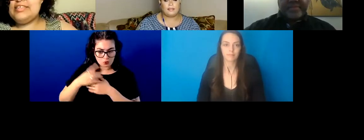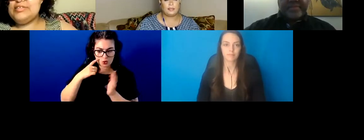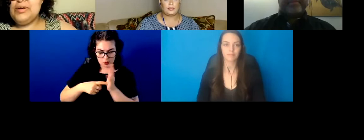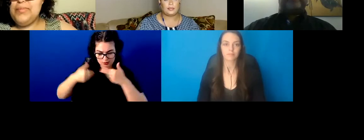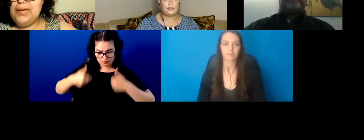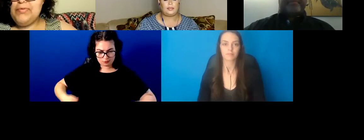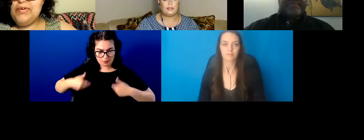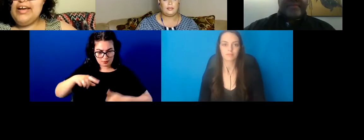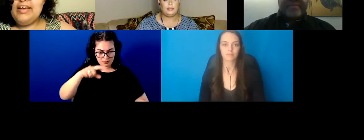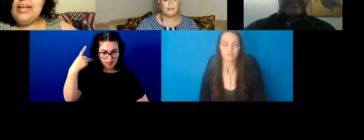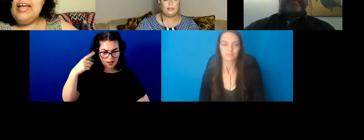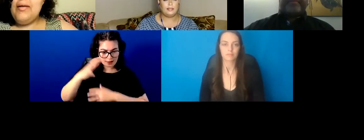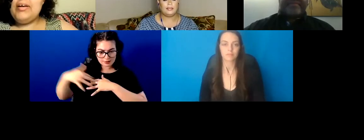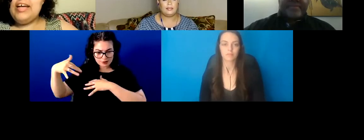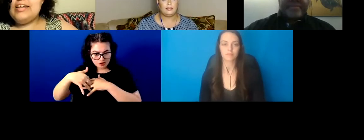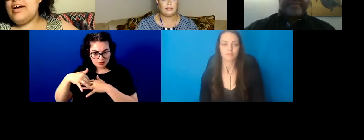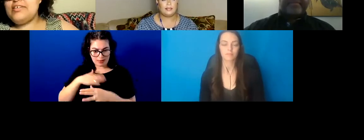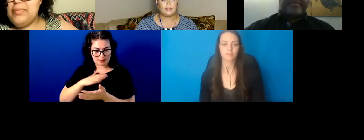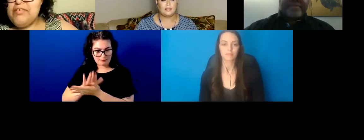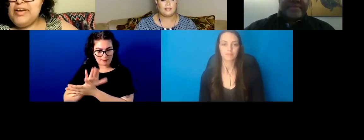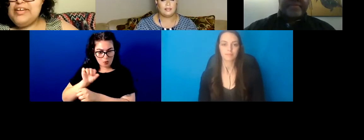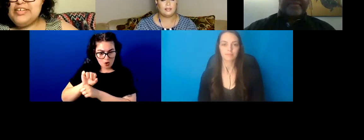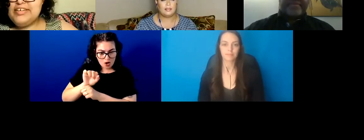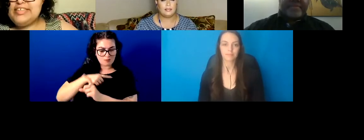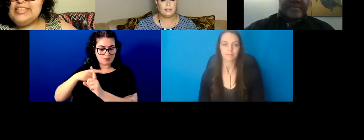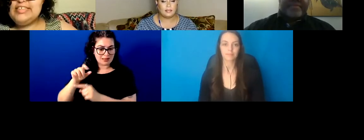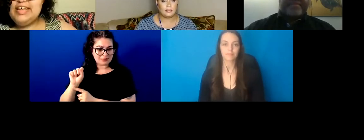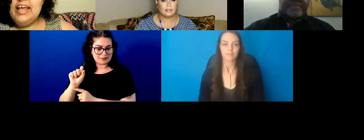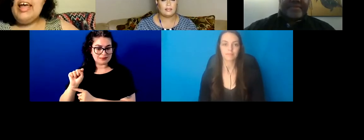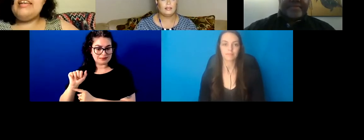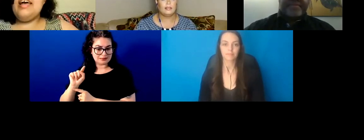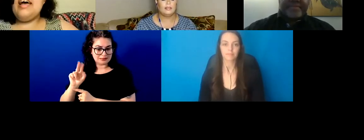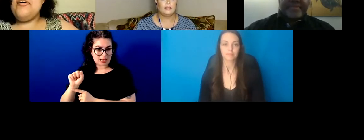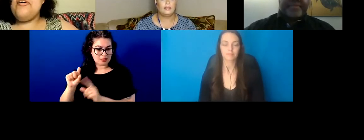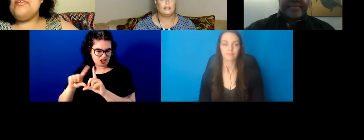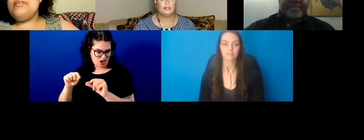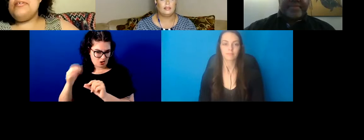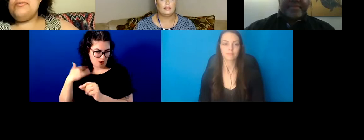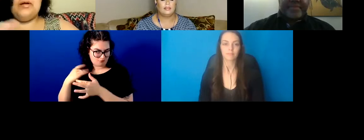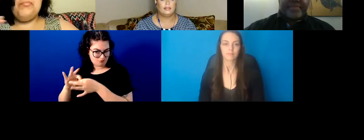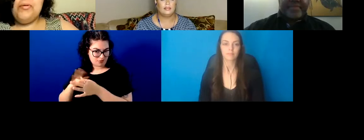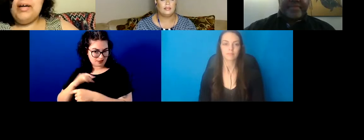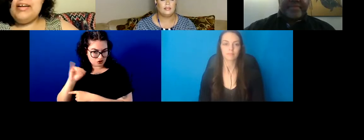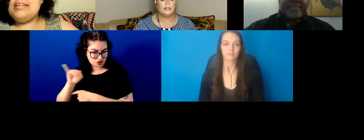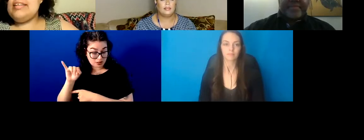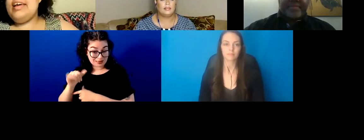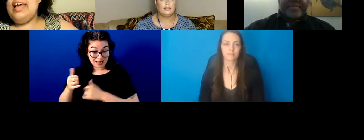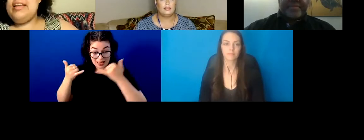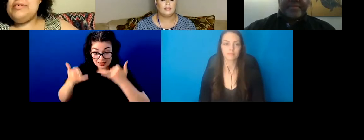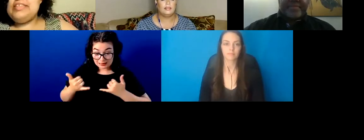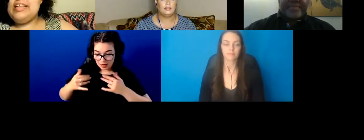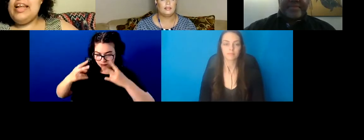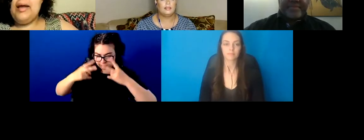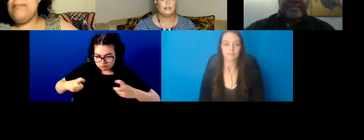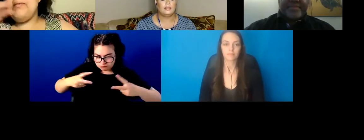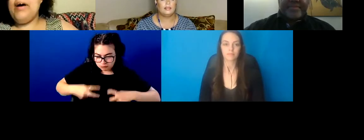Indigenous because you saw my paperwork and my status card is a part of my insurance. And now you look at me more medically and you